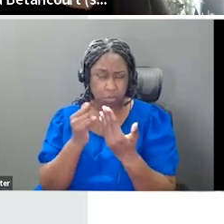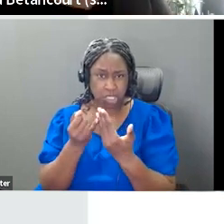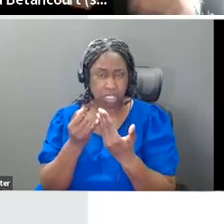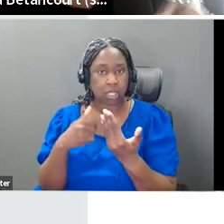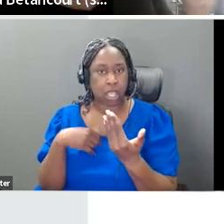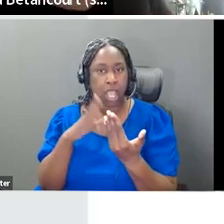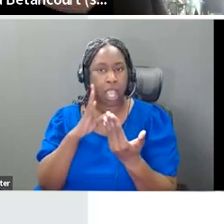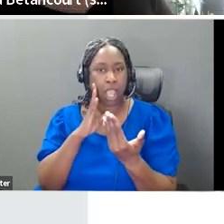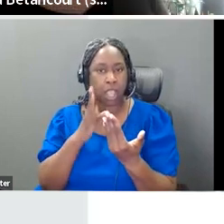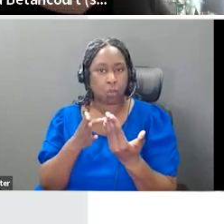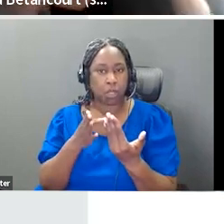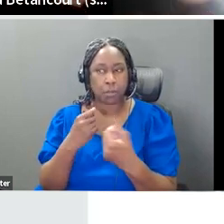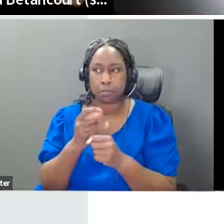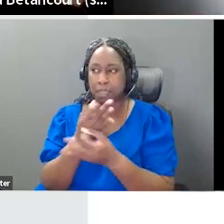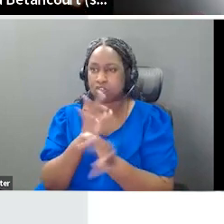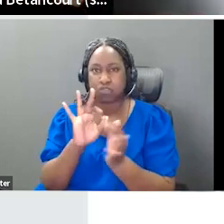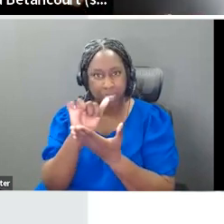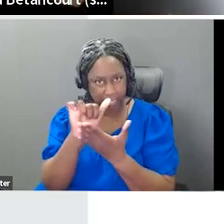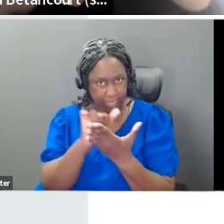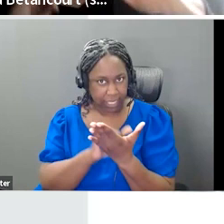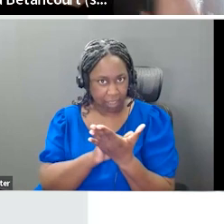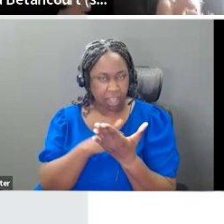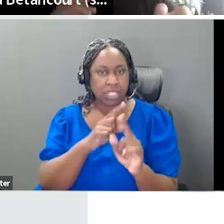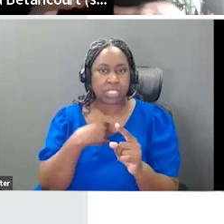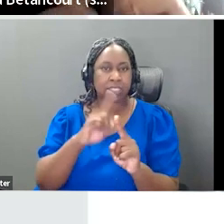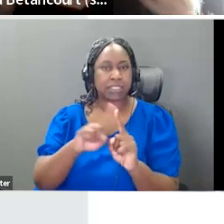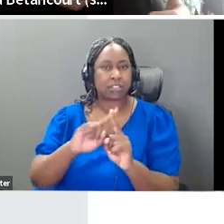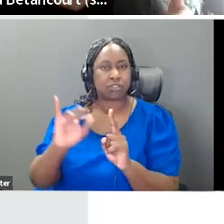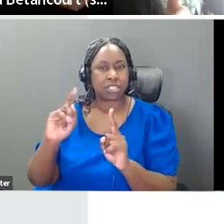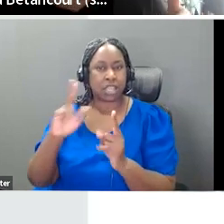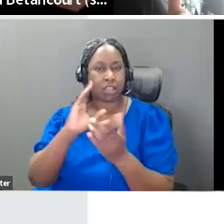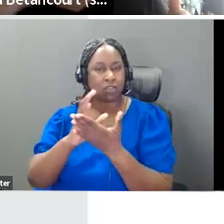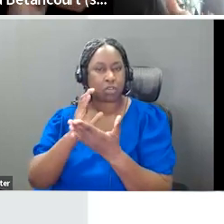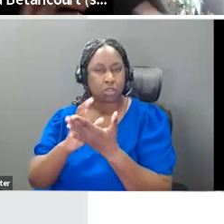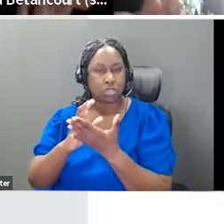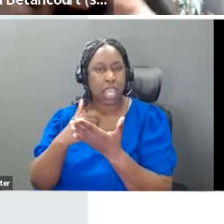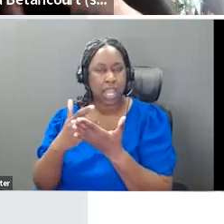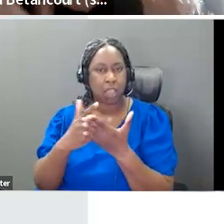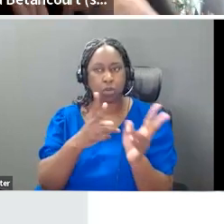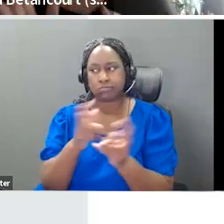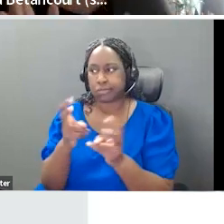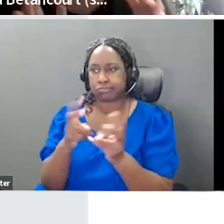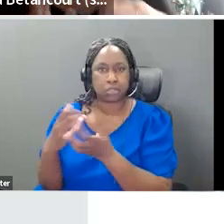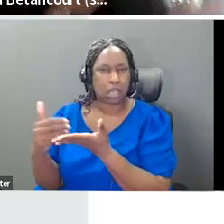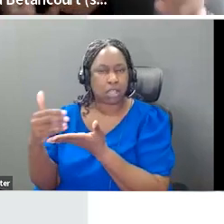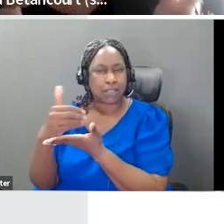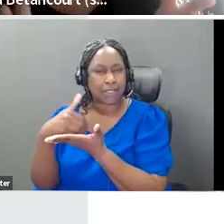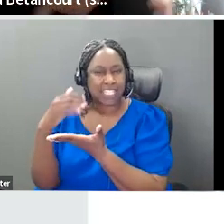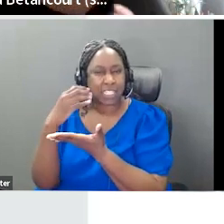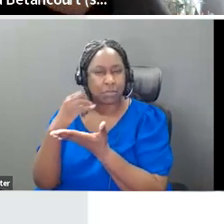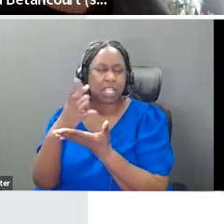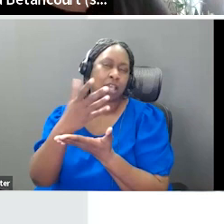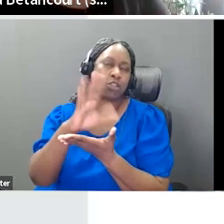will make a free account with different stock photo sites and collect images there. So you can create your free like